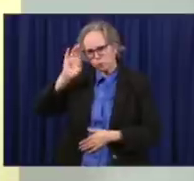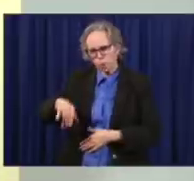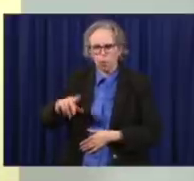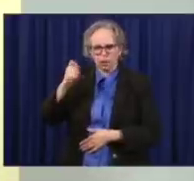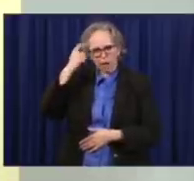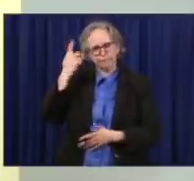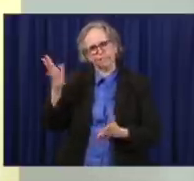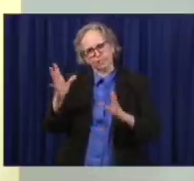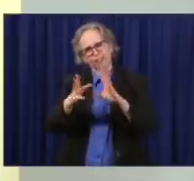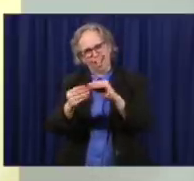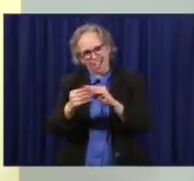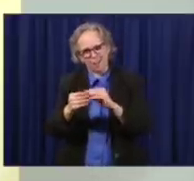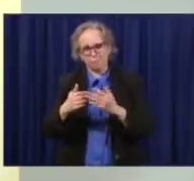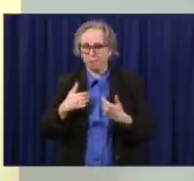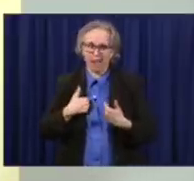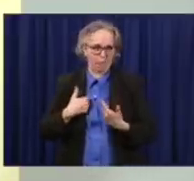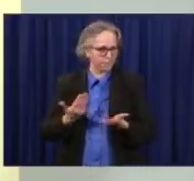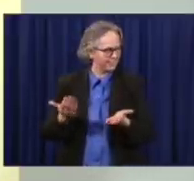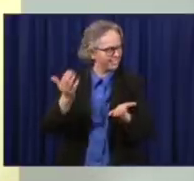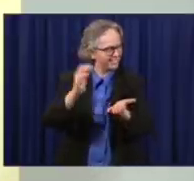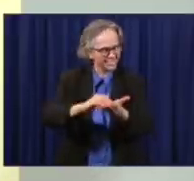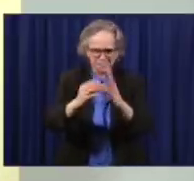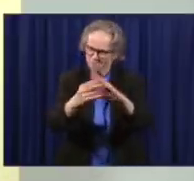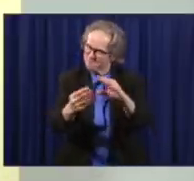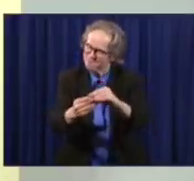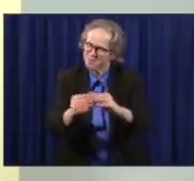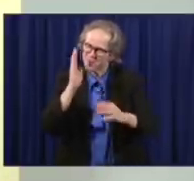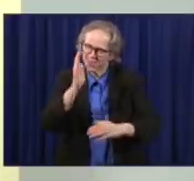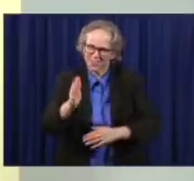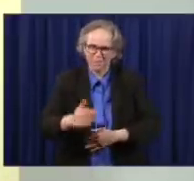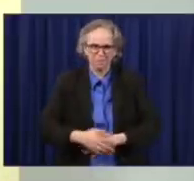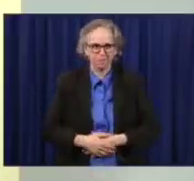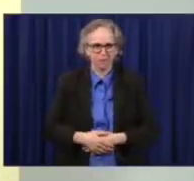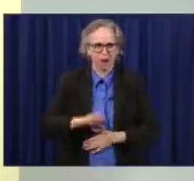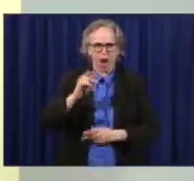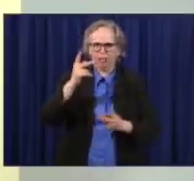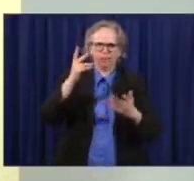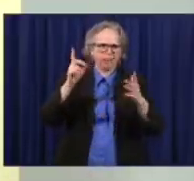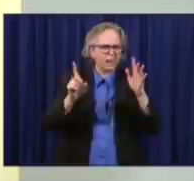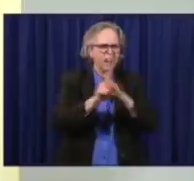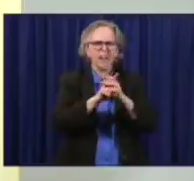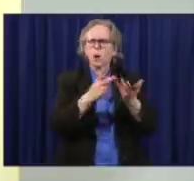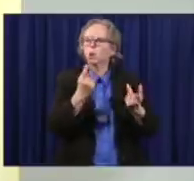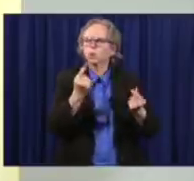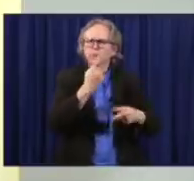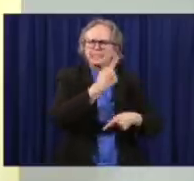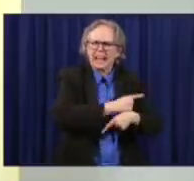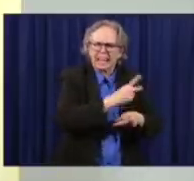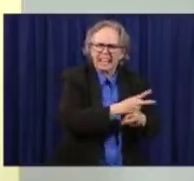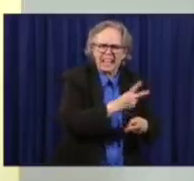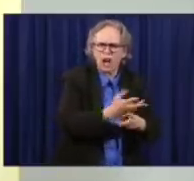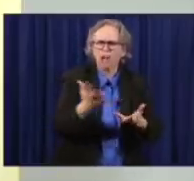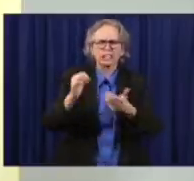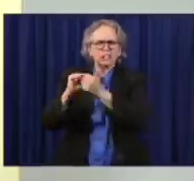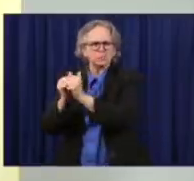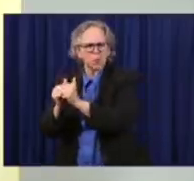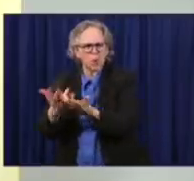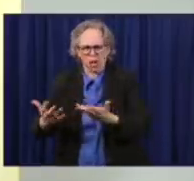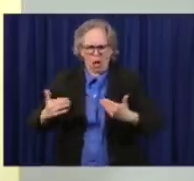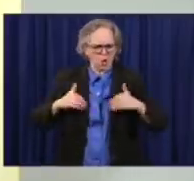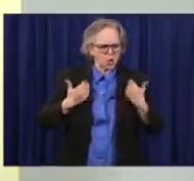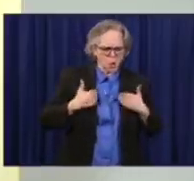say again, we know that this also, other issues like daycare, sporting activities, youth programs, travel and tourism, all of these things